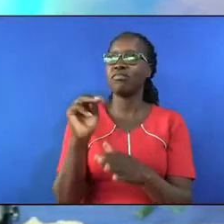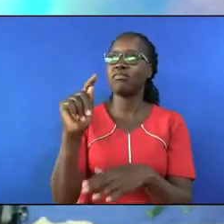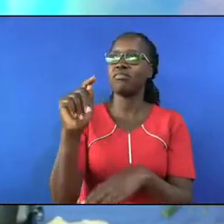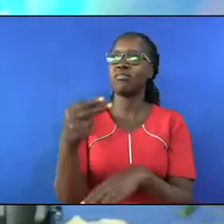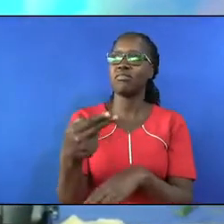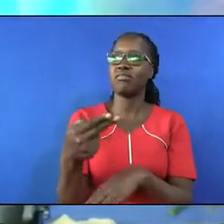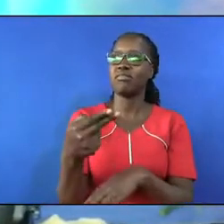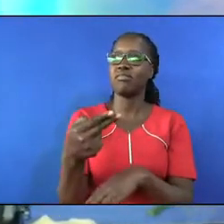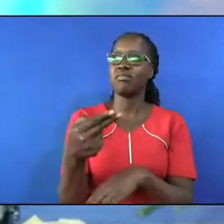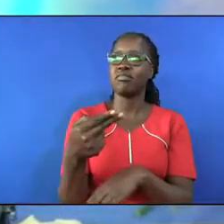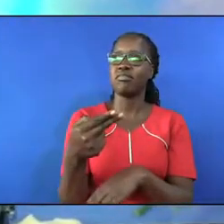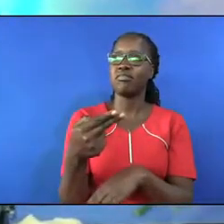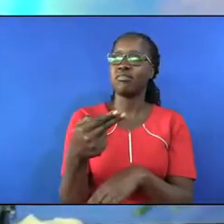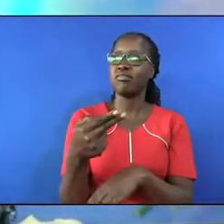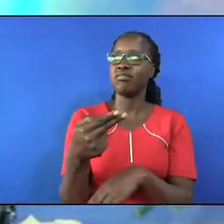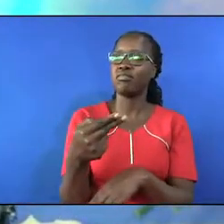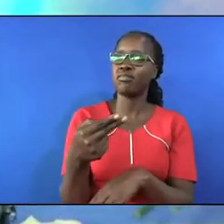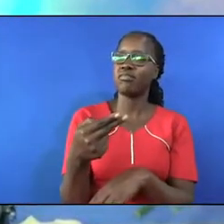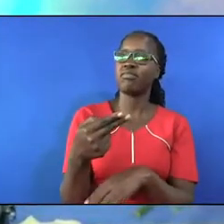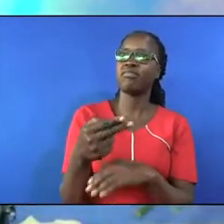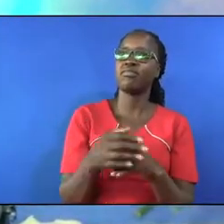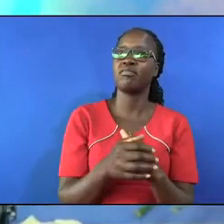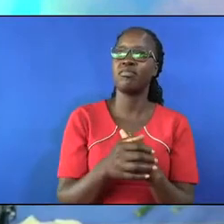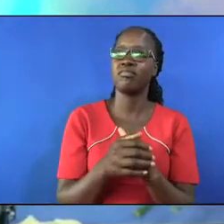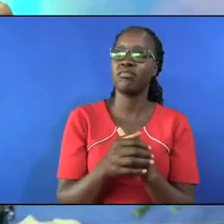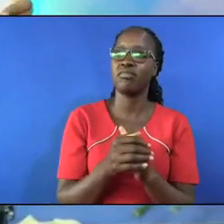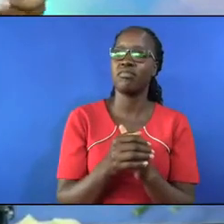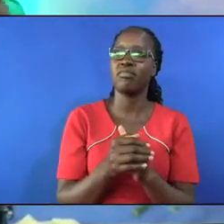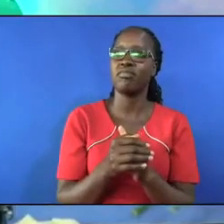Matthew. Let's turn our Bibles to the book of Matthew,